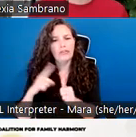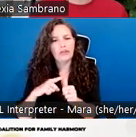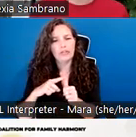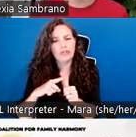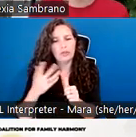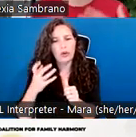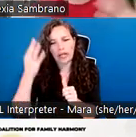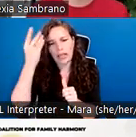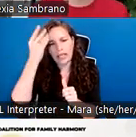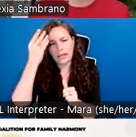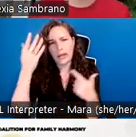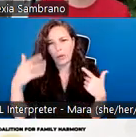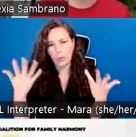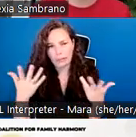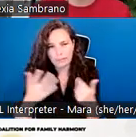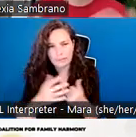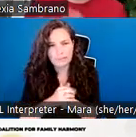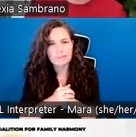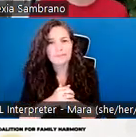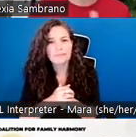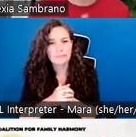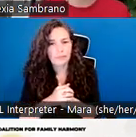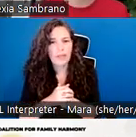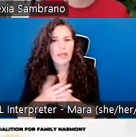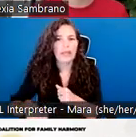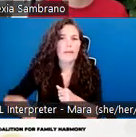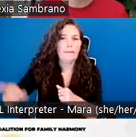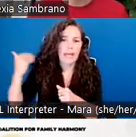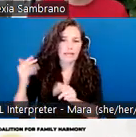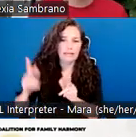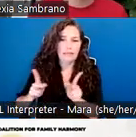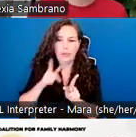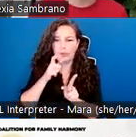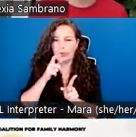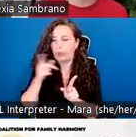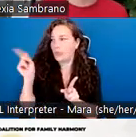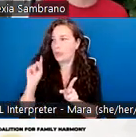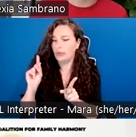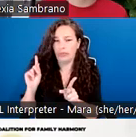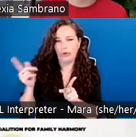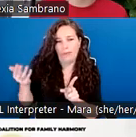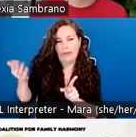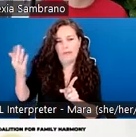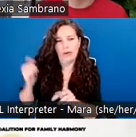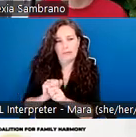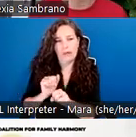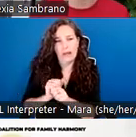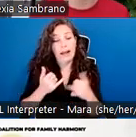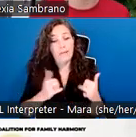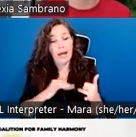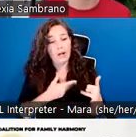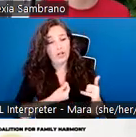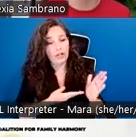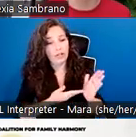consideration the work of past folks, the trans folks that came before us. So modern trans rights and visibility movements have maintained a hyper